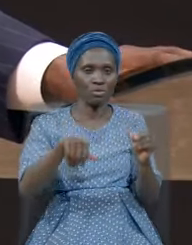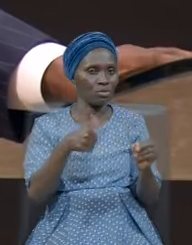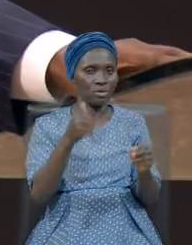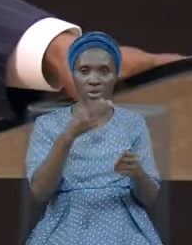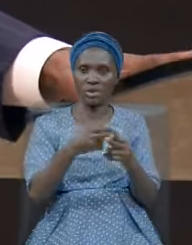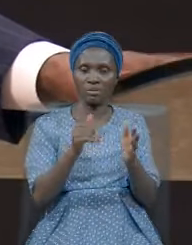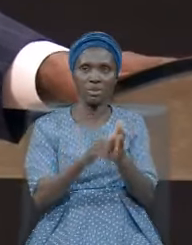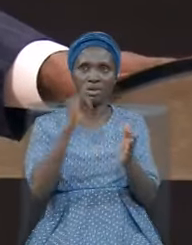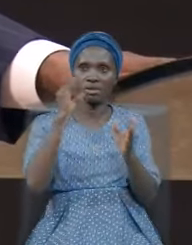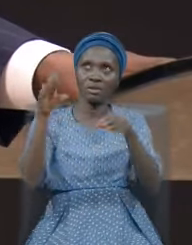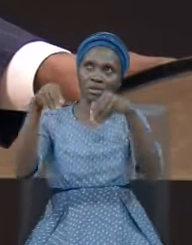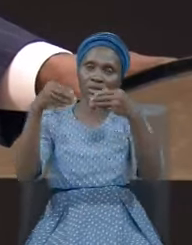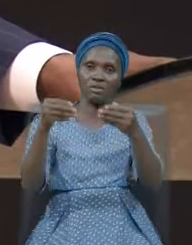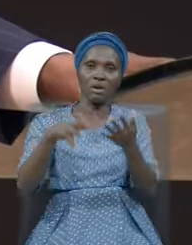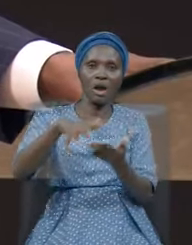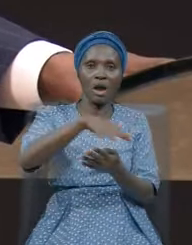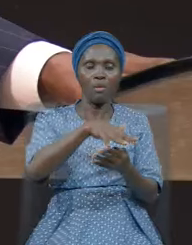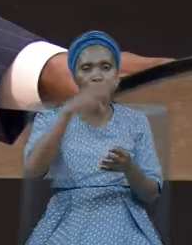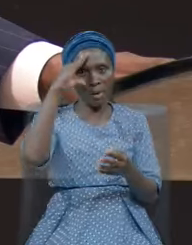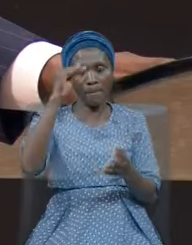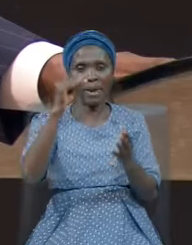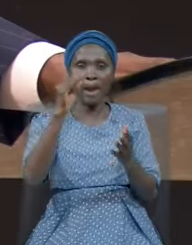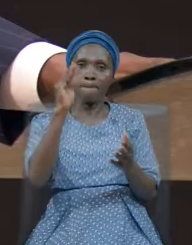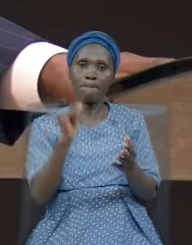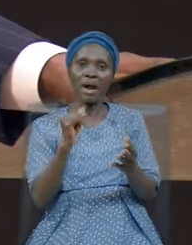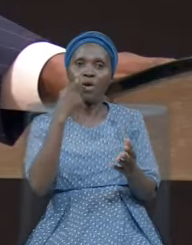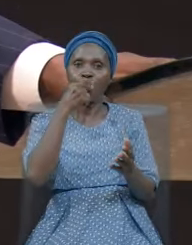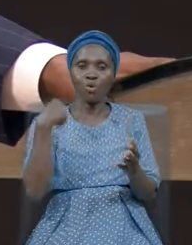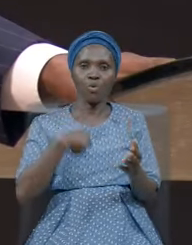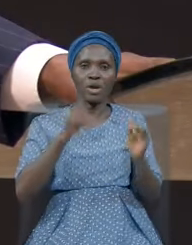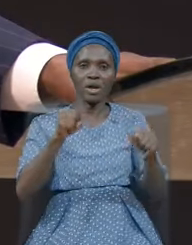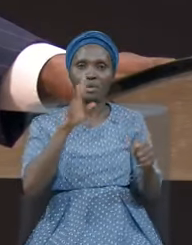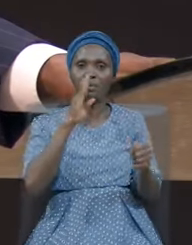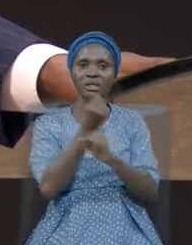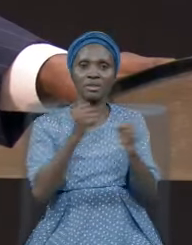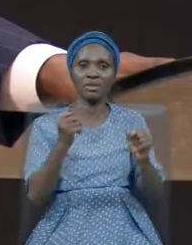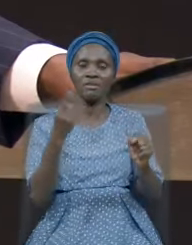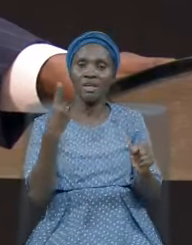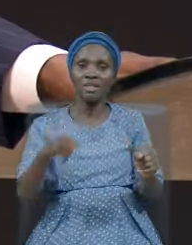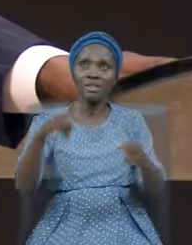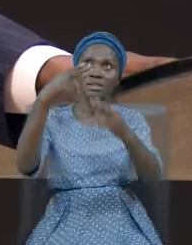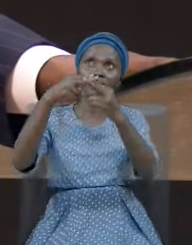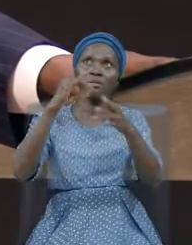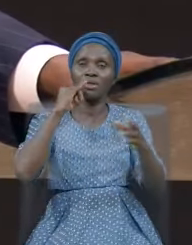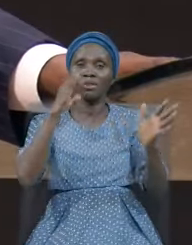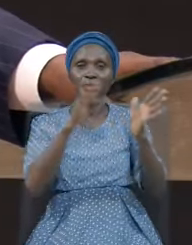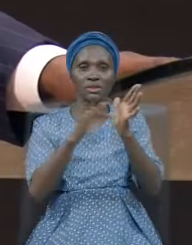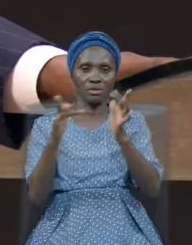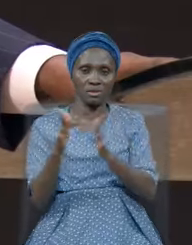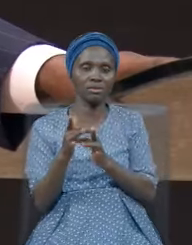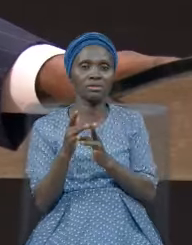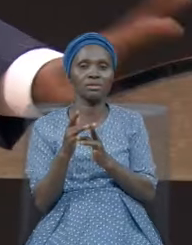men by whom we should be saved. The name is Jesus.